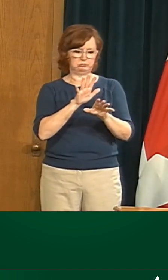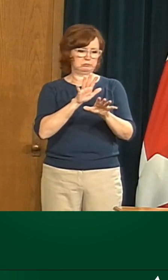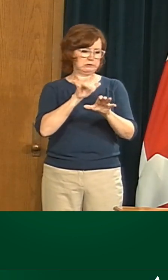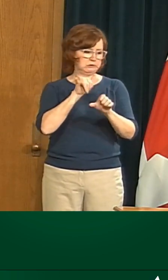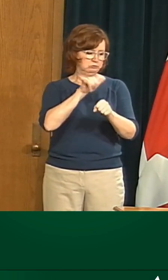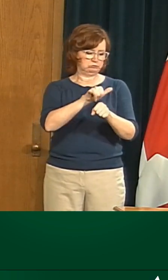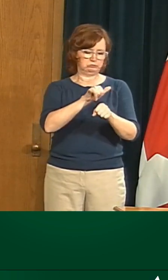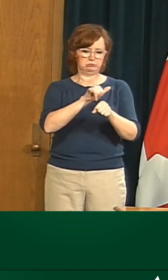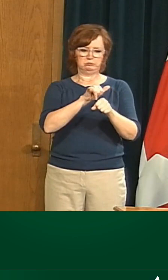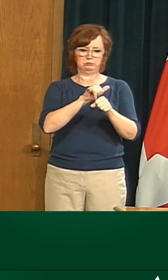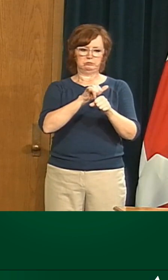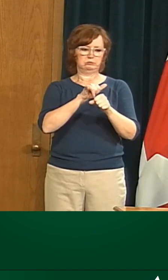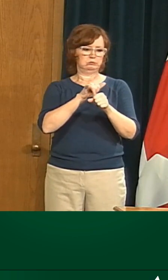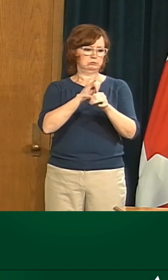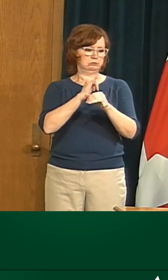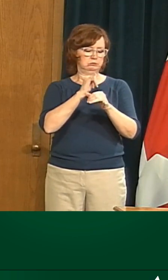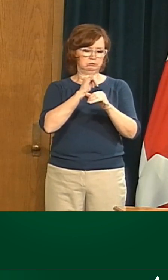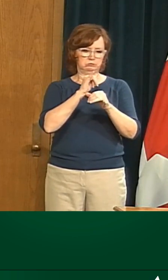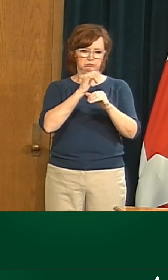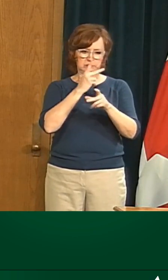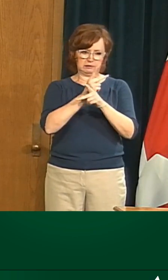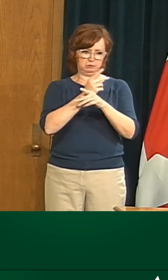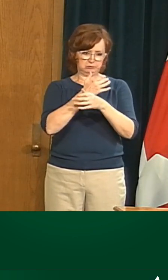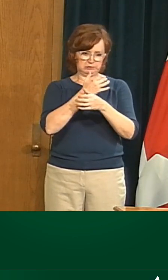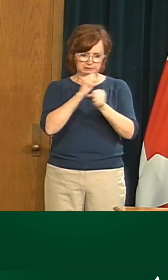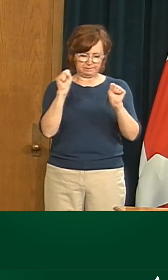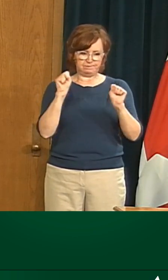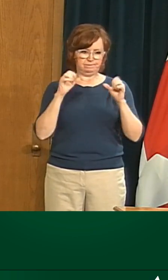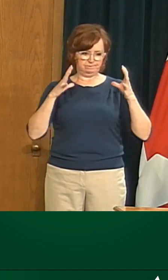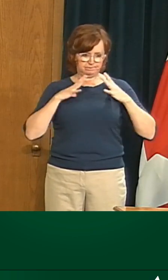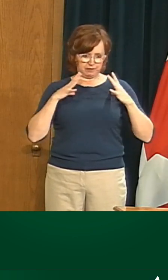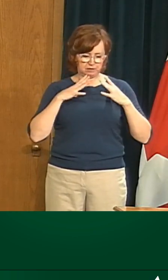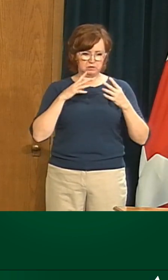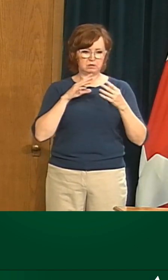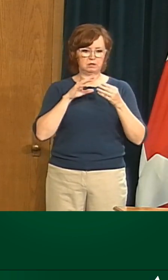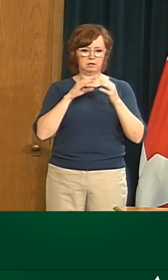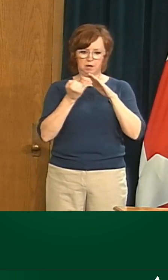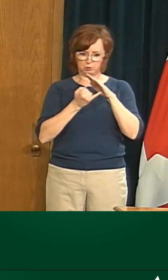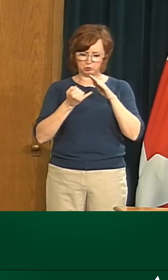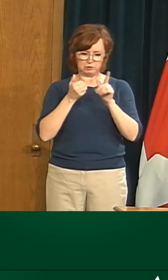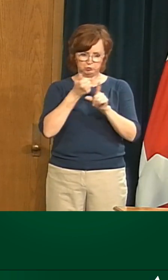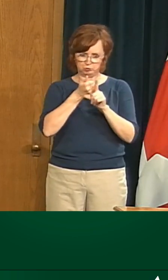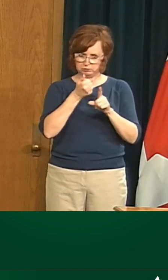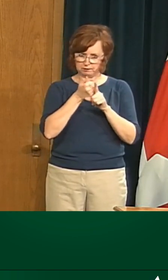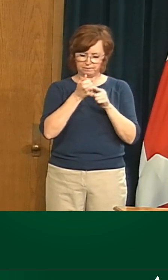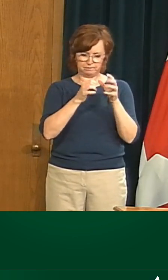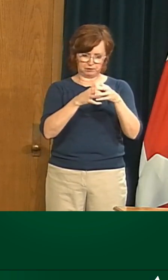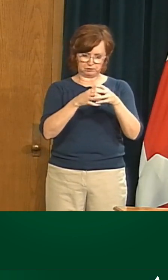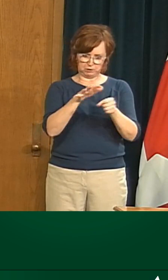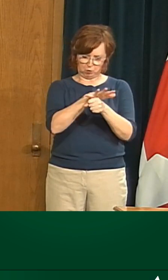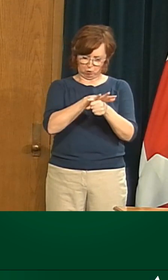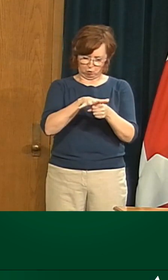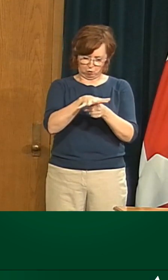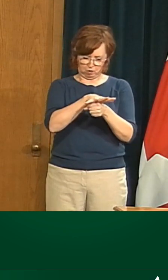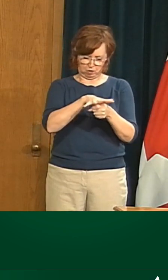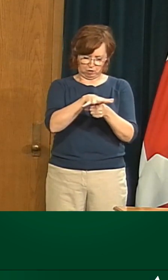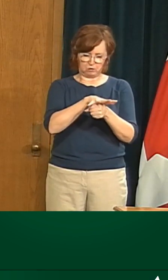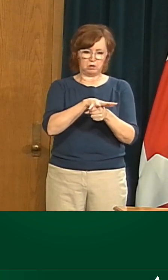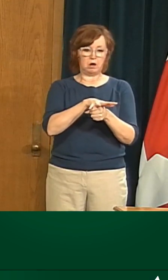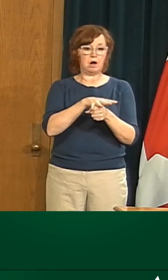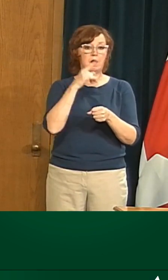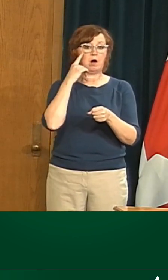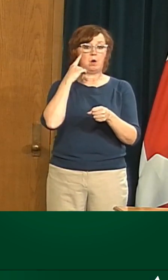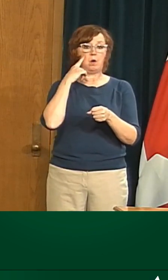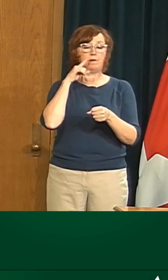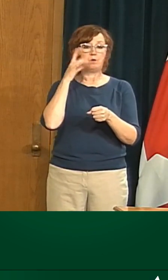any flare-up that may come in the number of positive IDs, so that it isn't spread to the rest of the province.